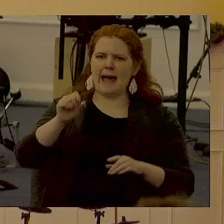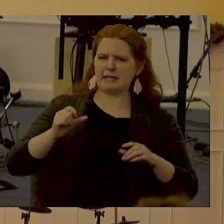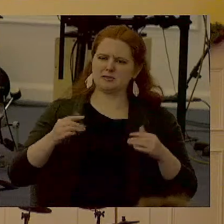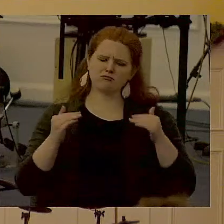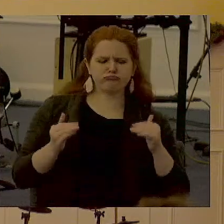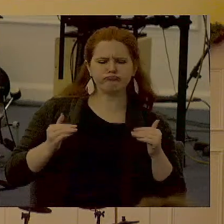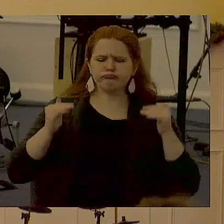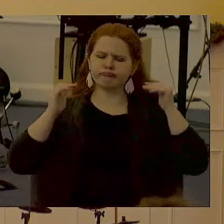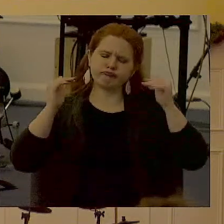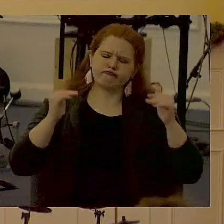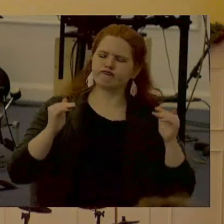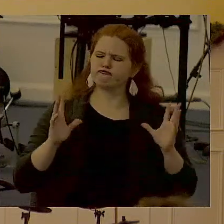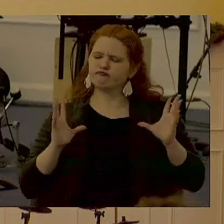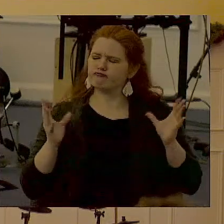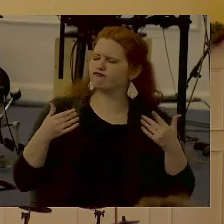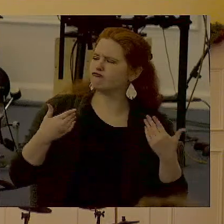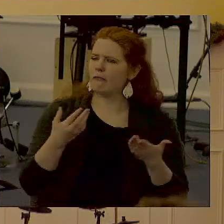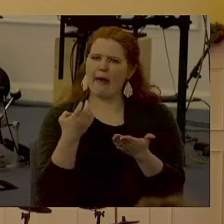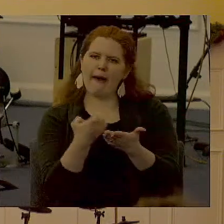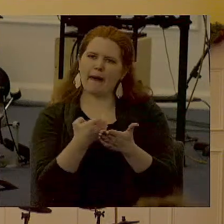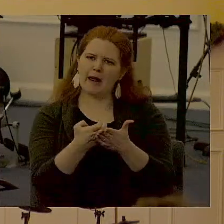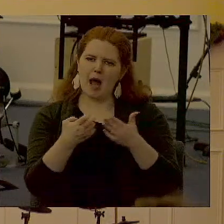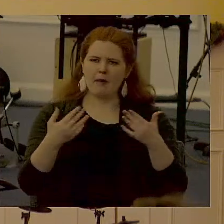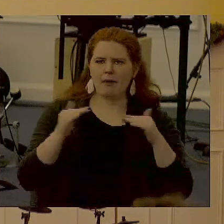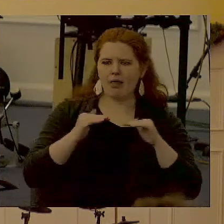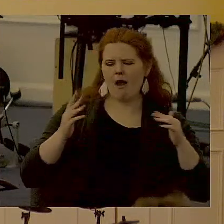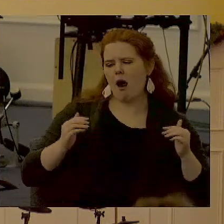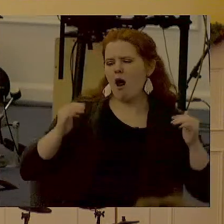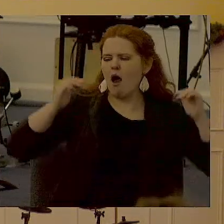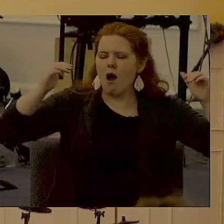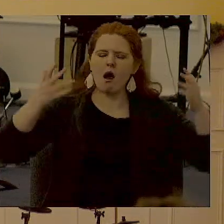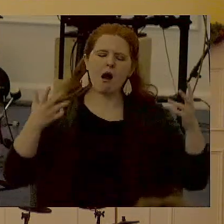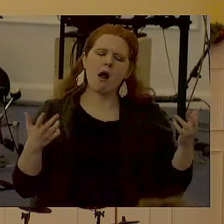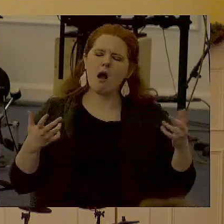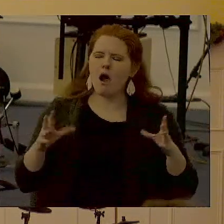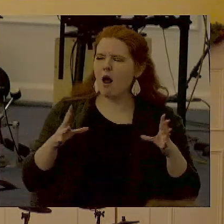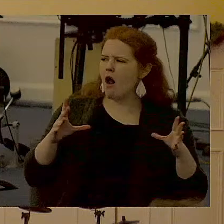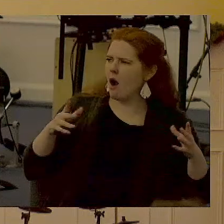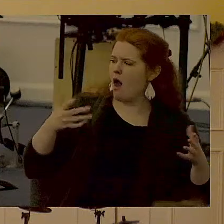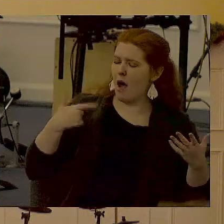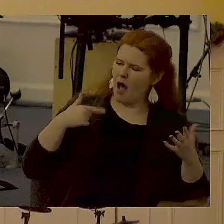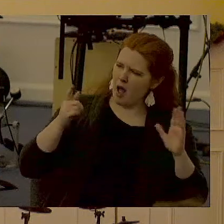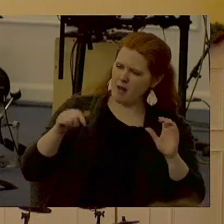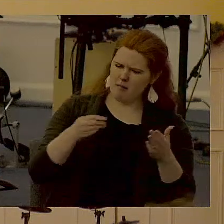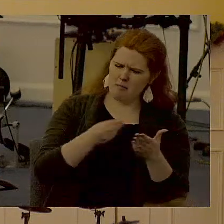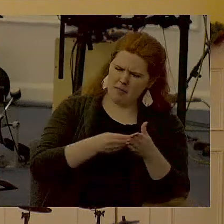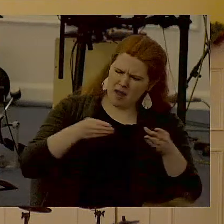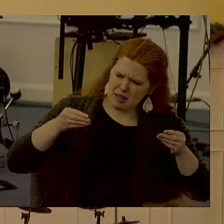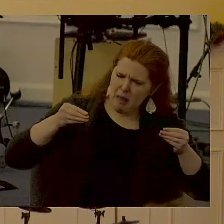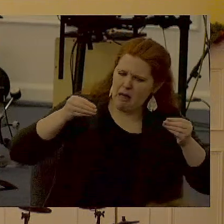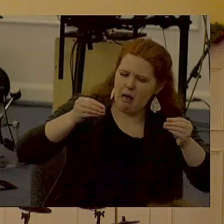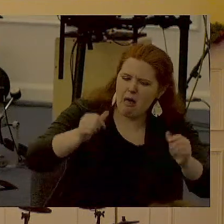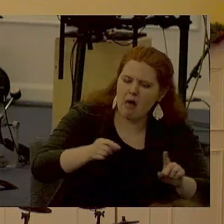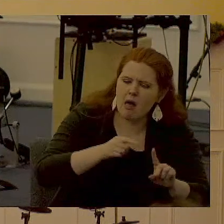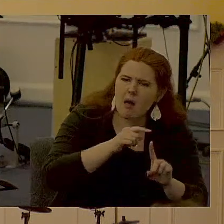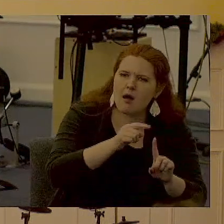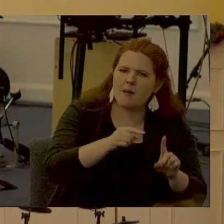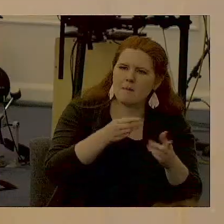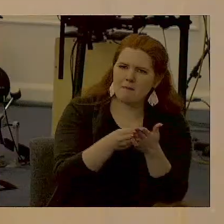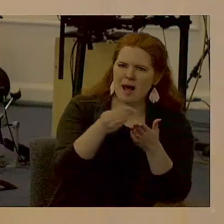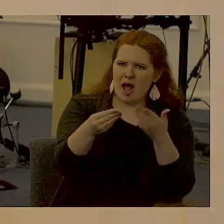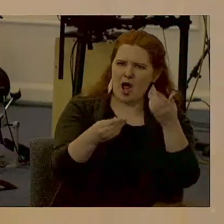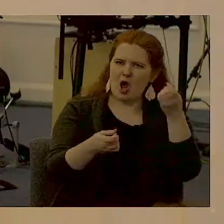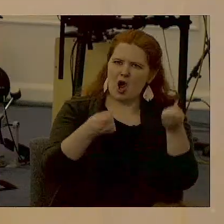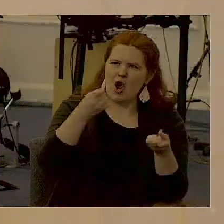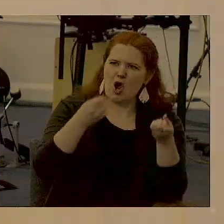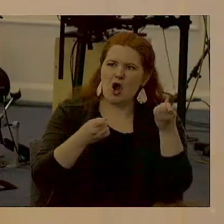sign of a certain economic level that you've reached, that you can afford to splurge on a car that can